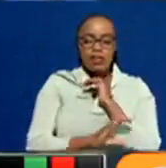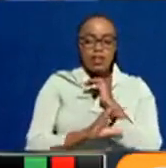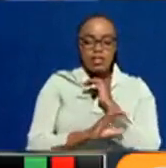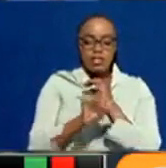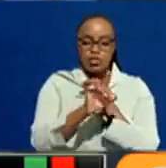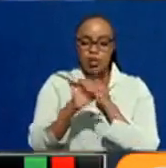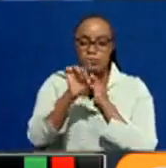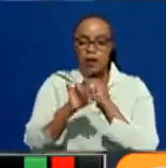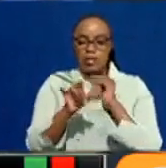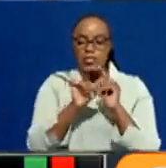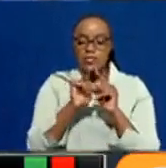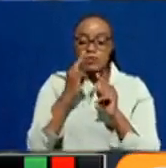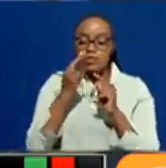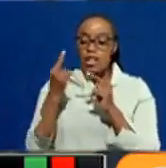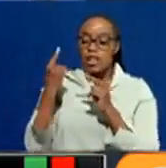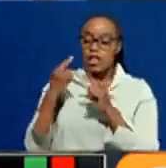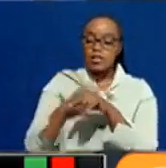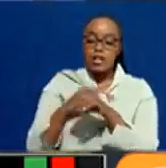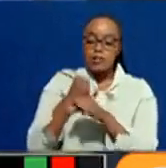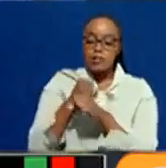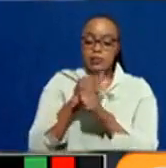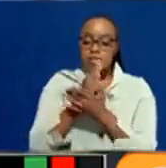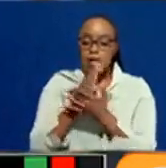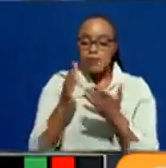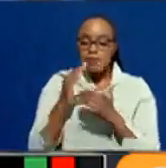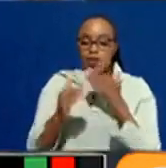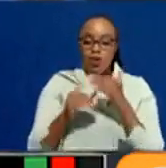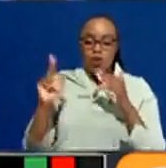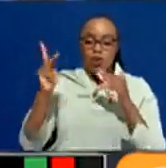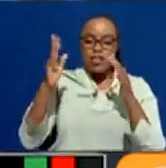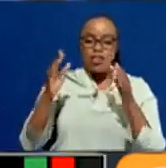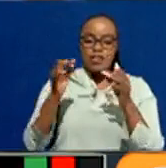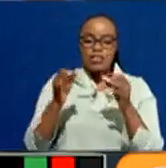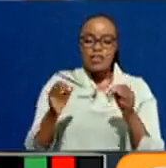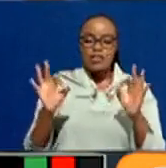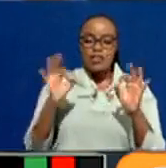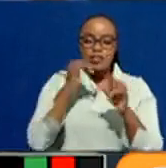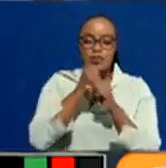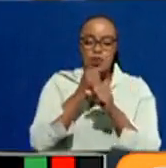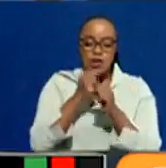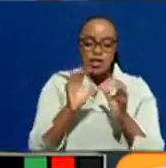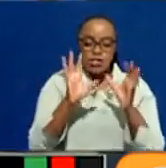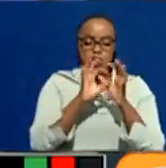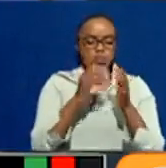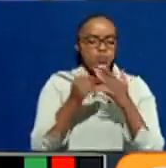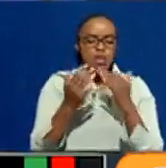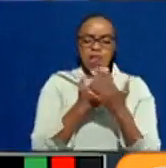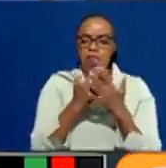You don't have to look back when you do something. All Kenyans are free to associate whoever they